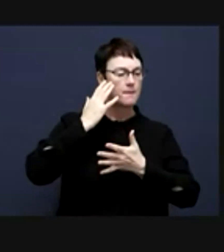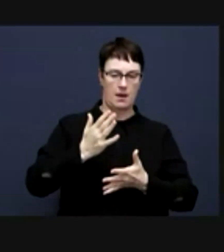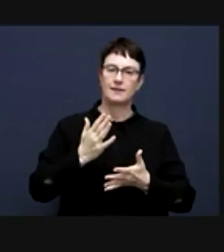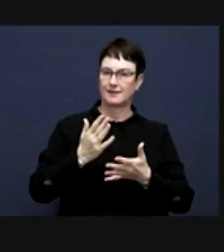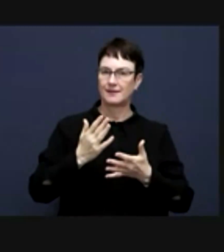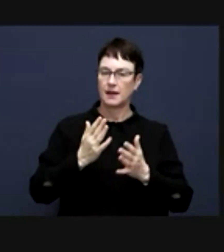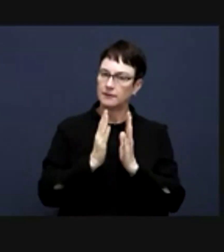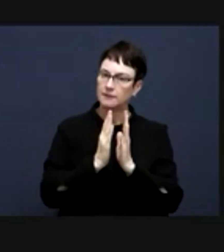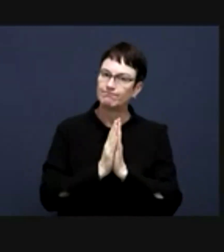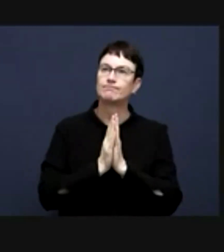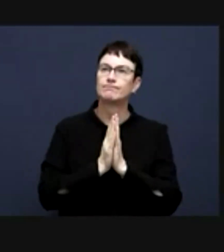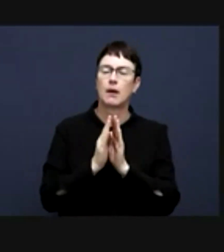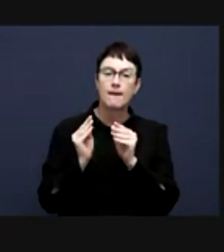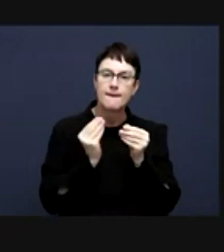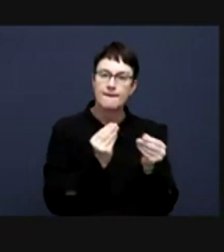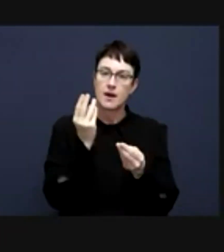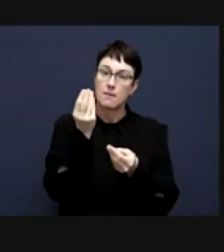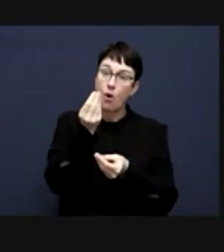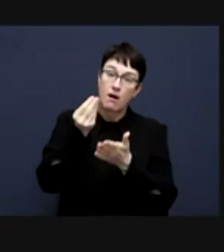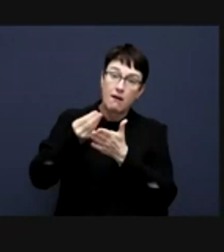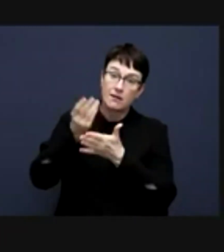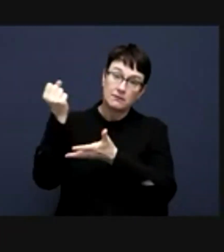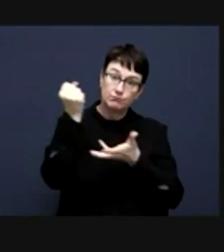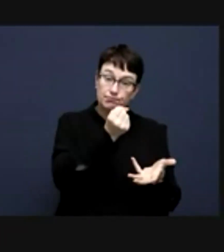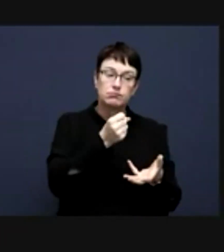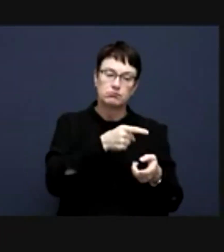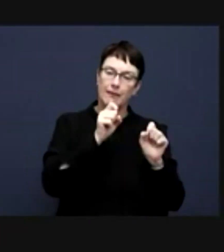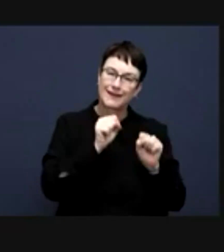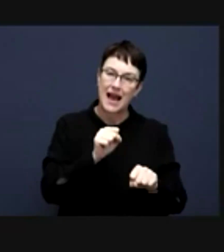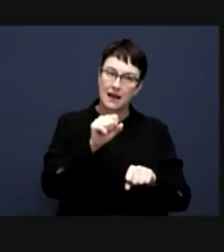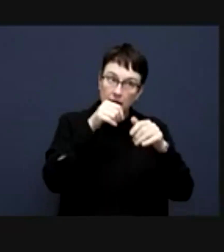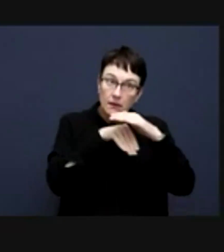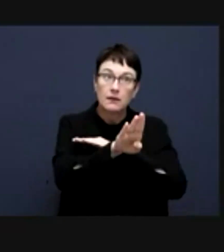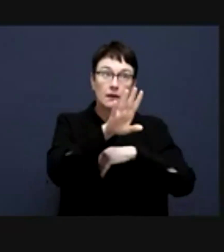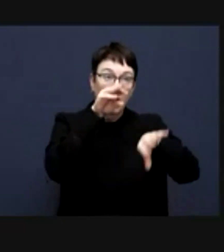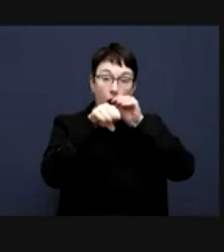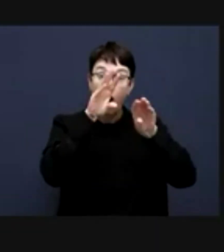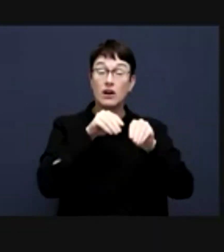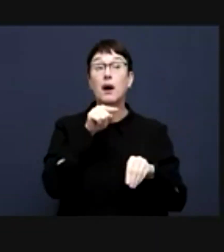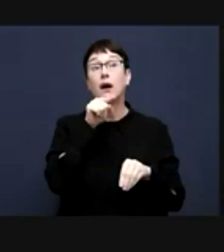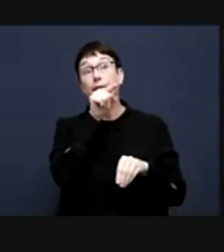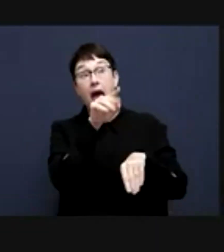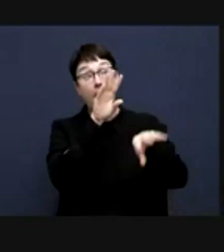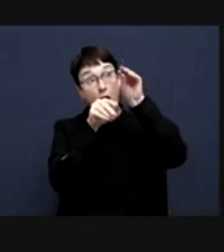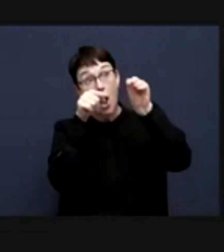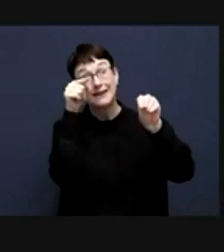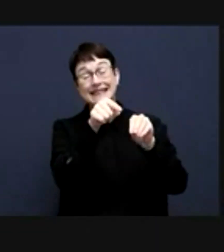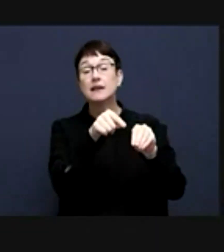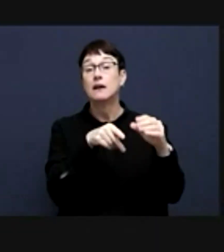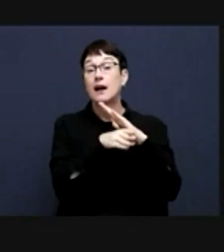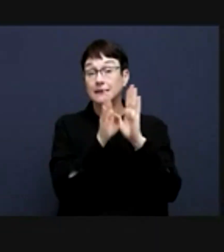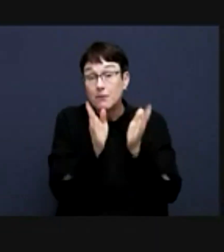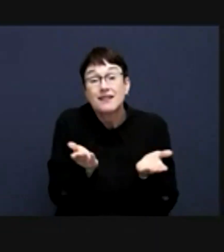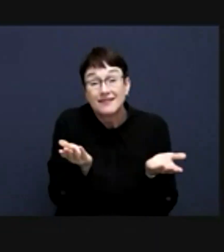courses, by funding, by the possibilities to grow in this domain as well as a career as well for persons